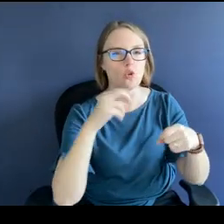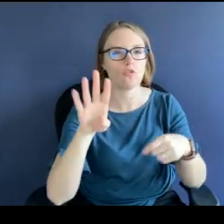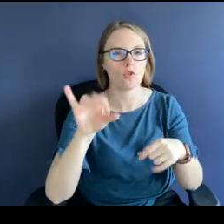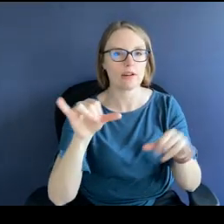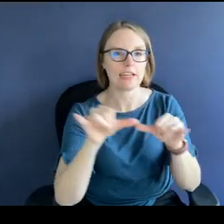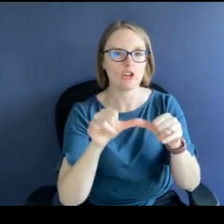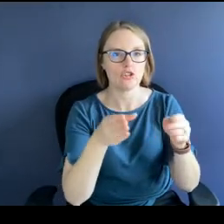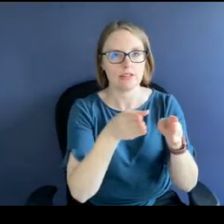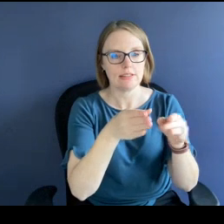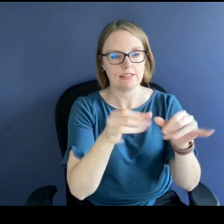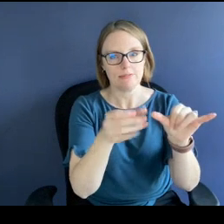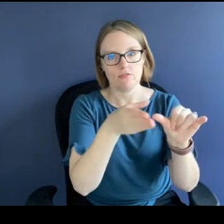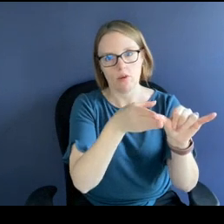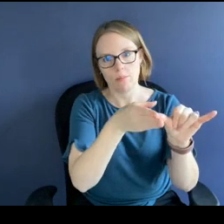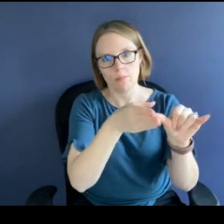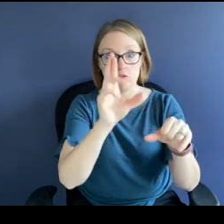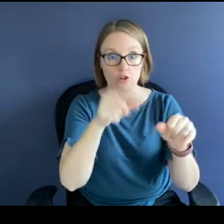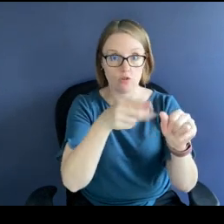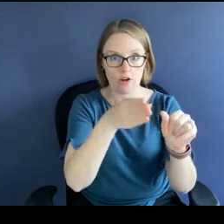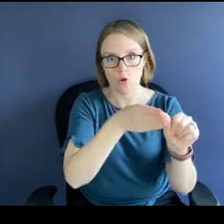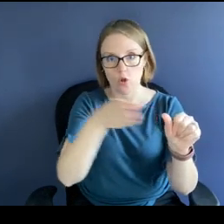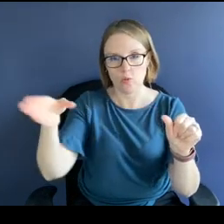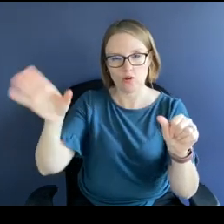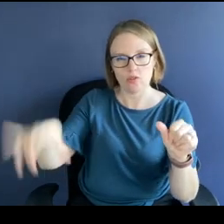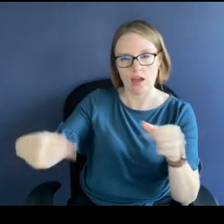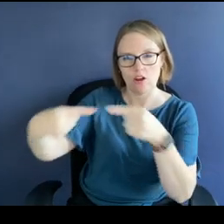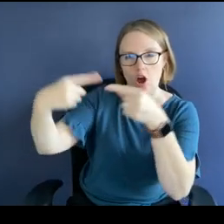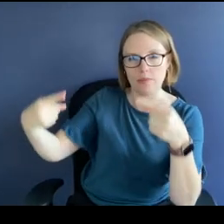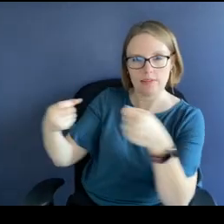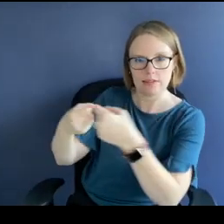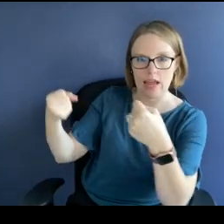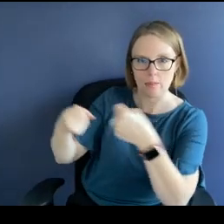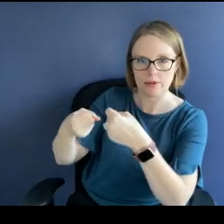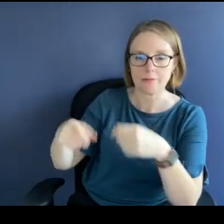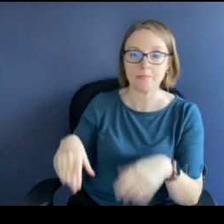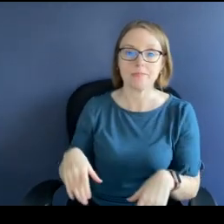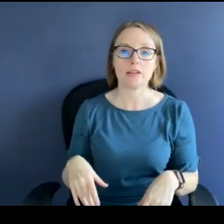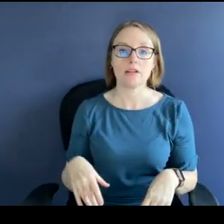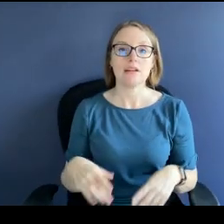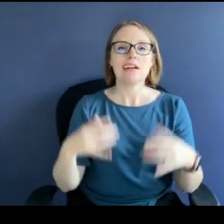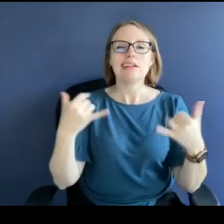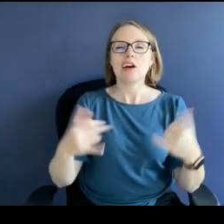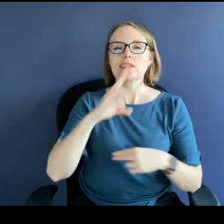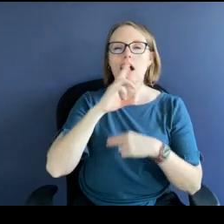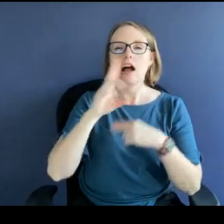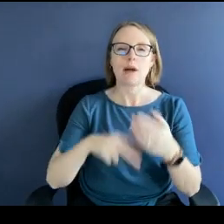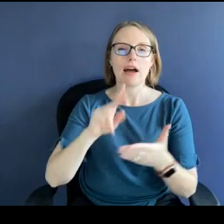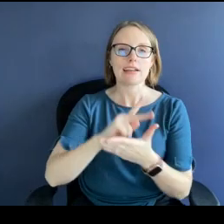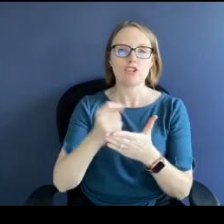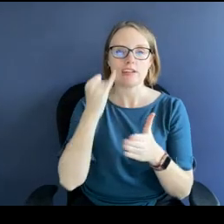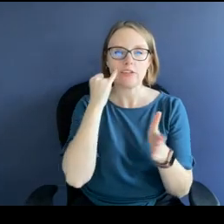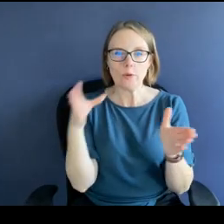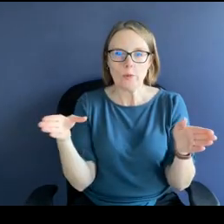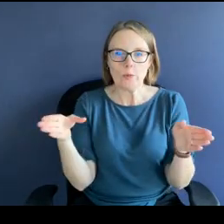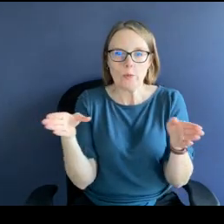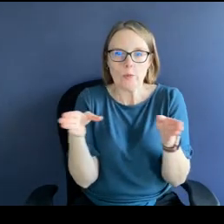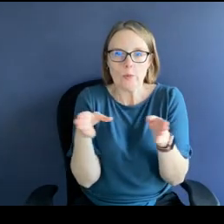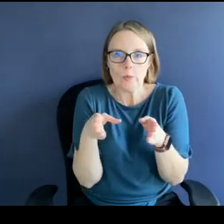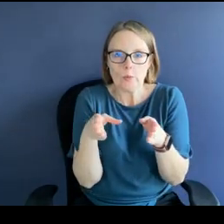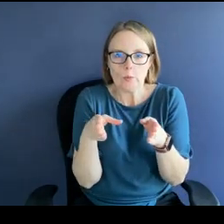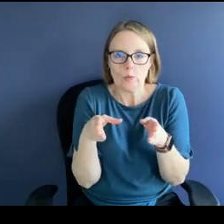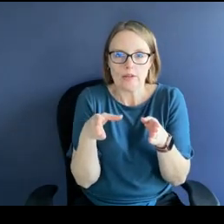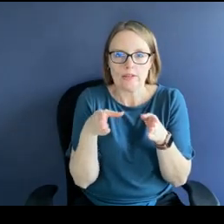base cabinet. And let's talk about narrow kitchens now.